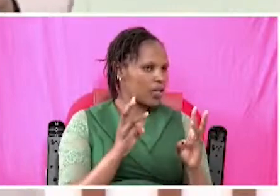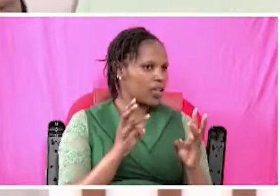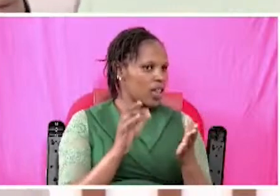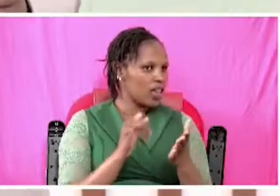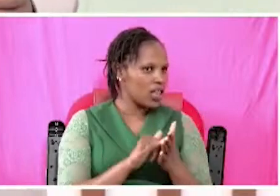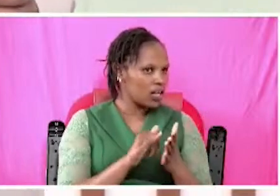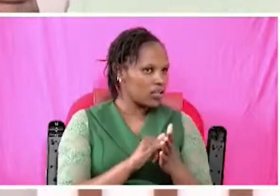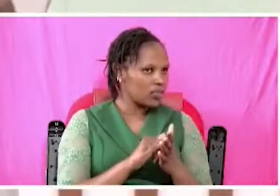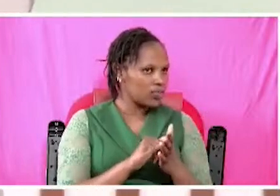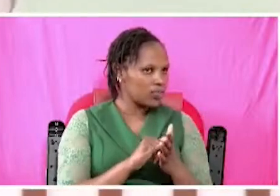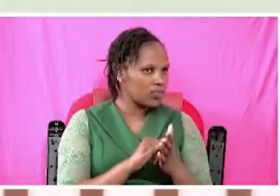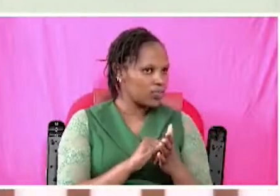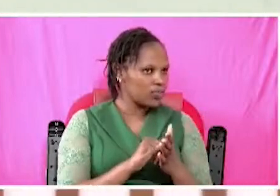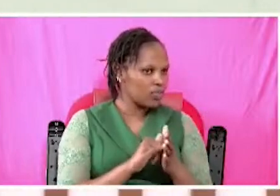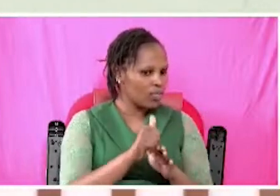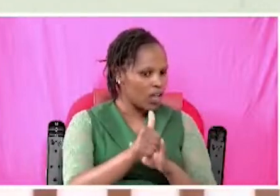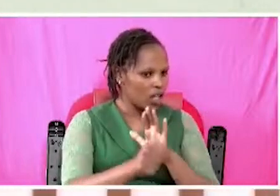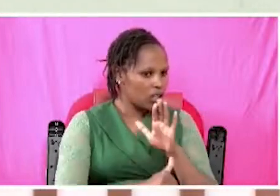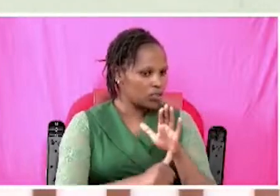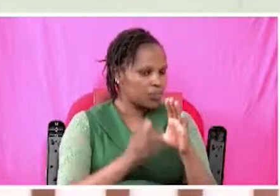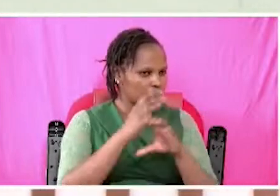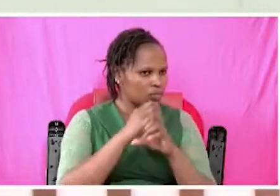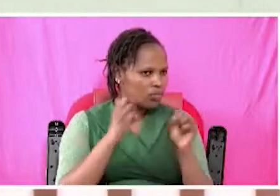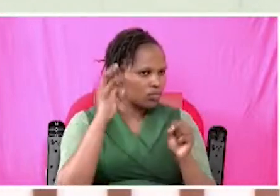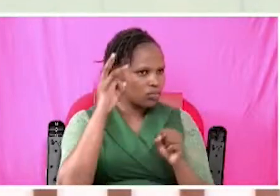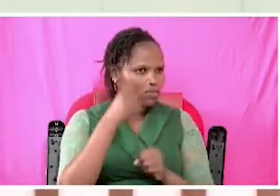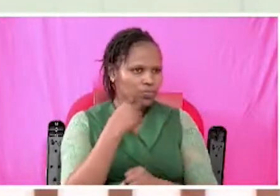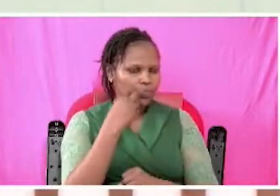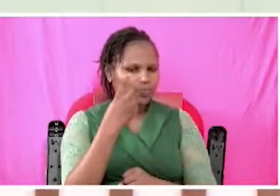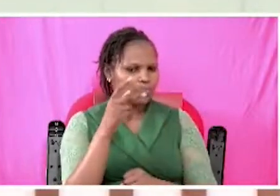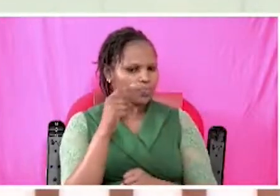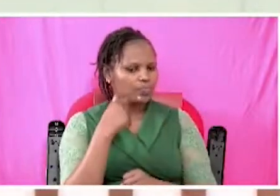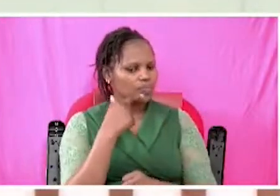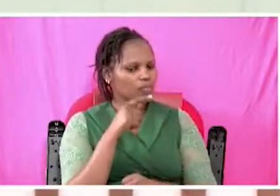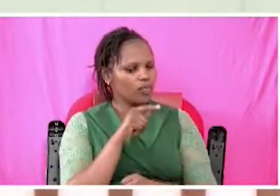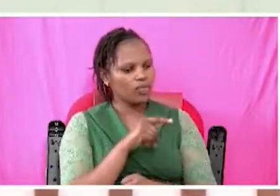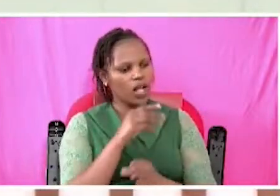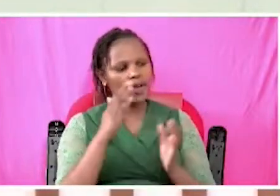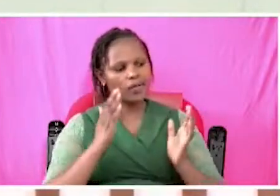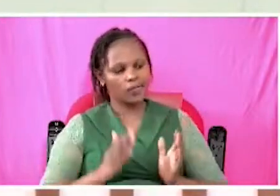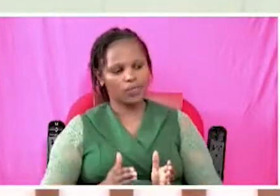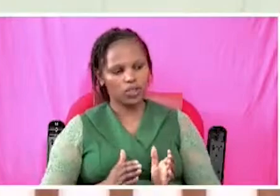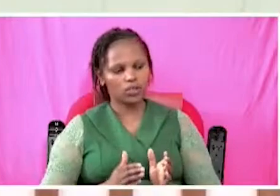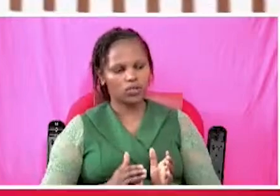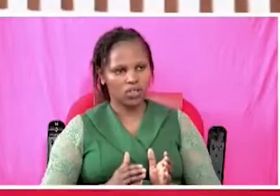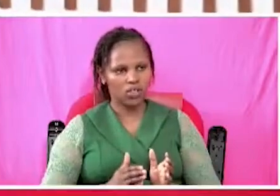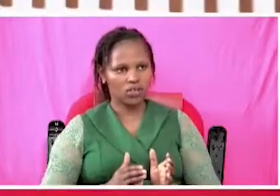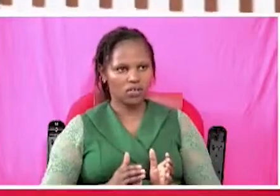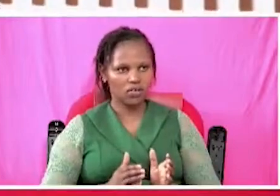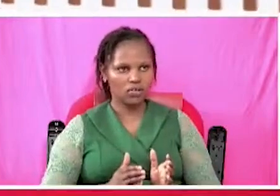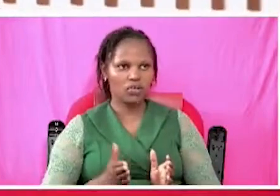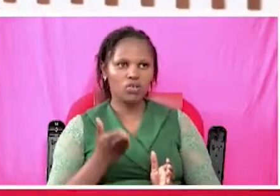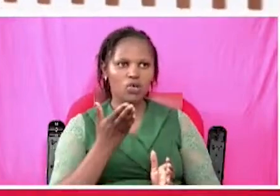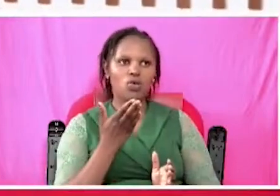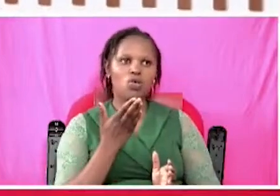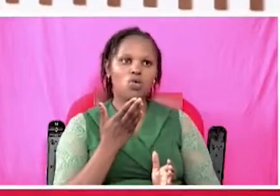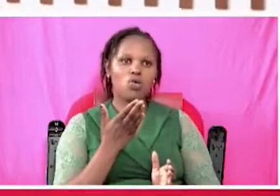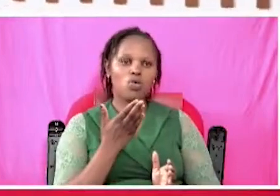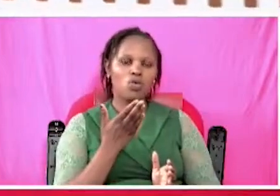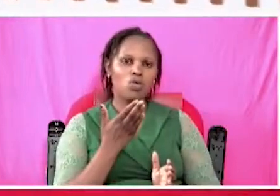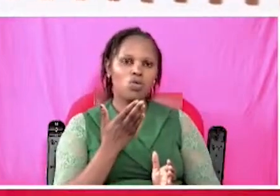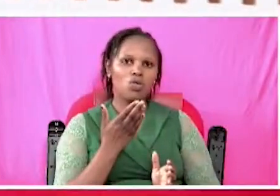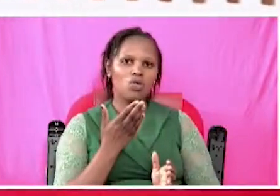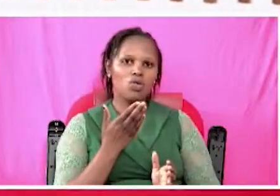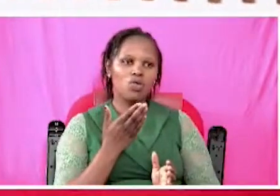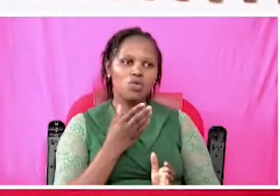that the deputy president then would see and say, this person really values me